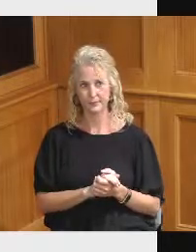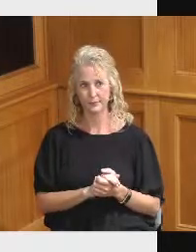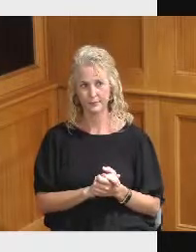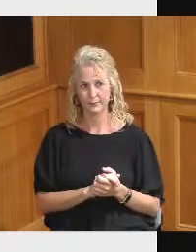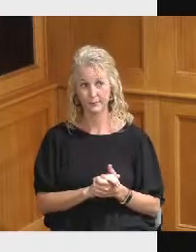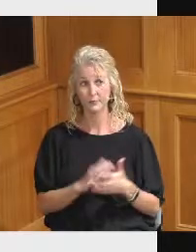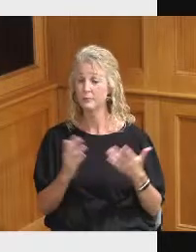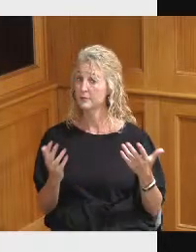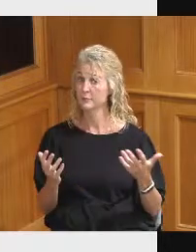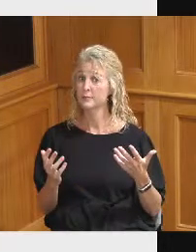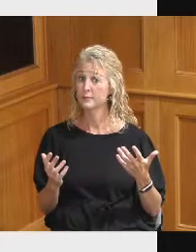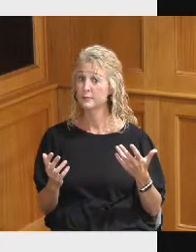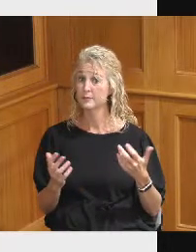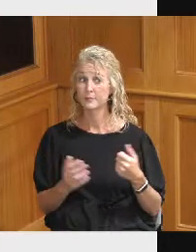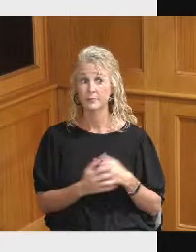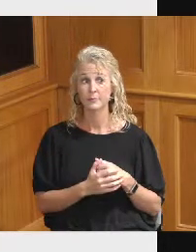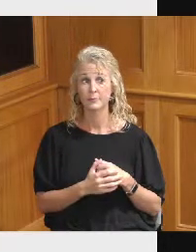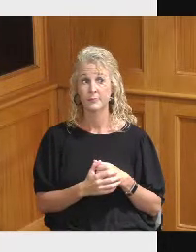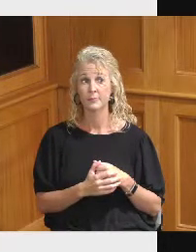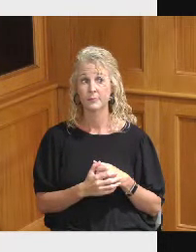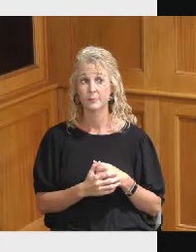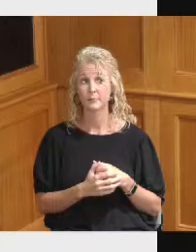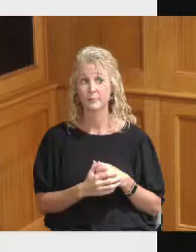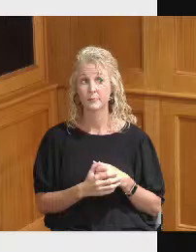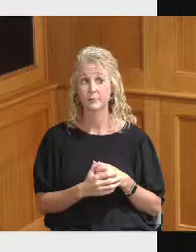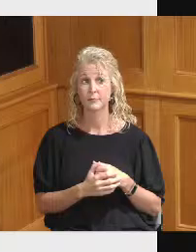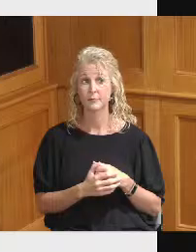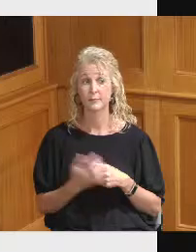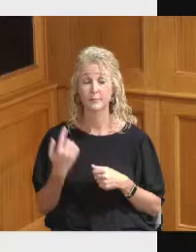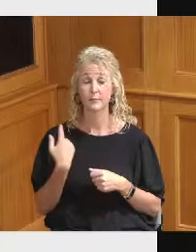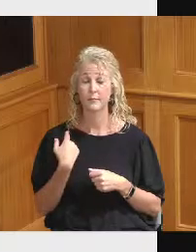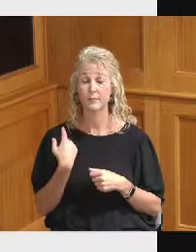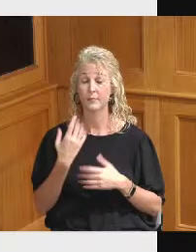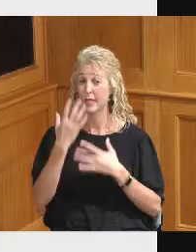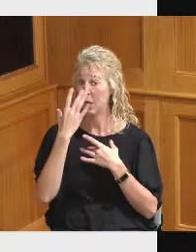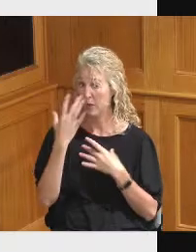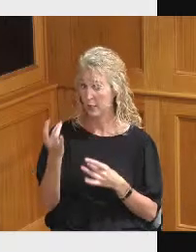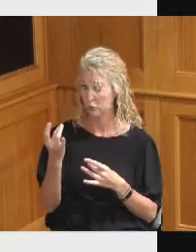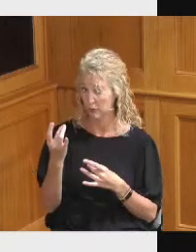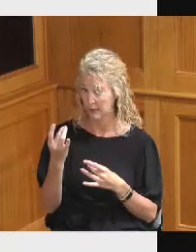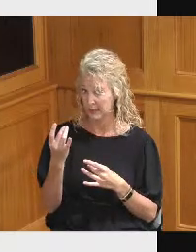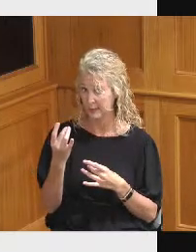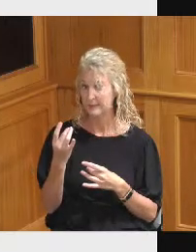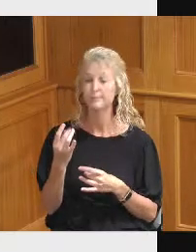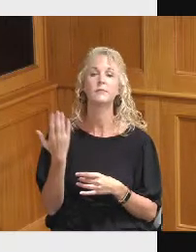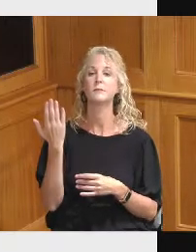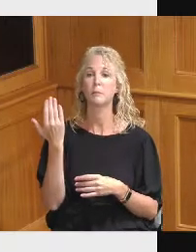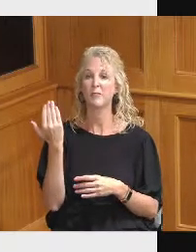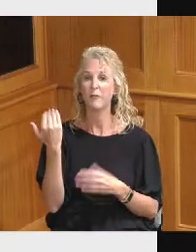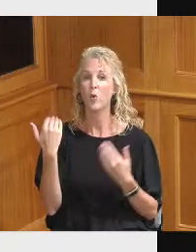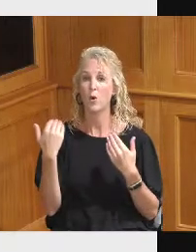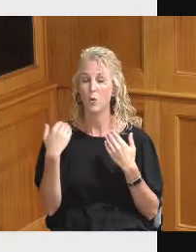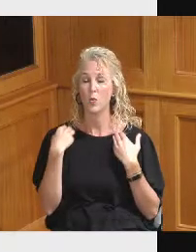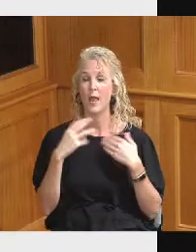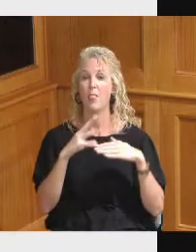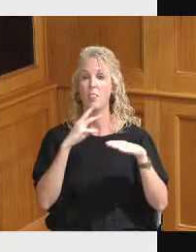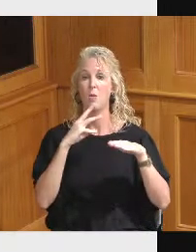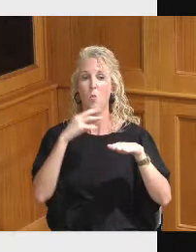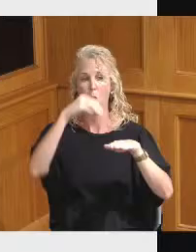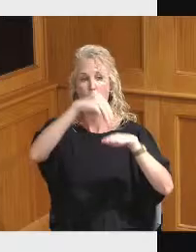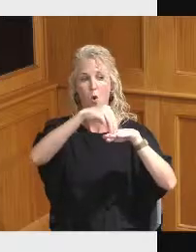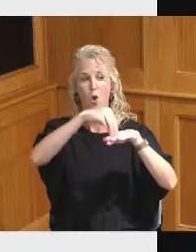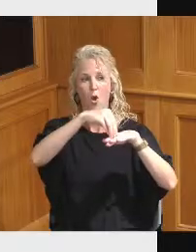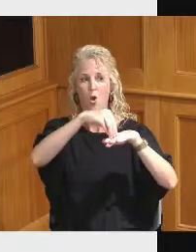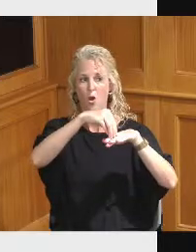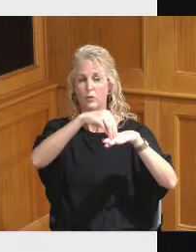So the interesting thing is, when we did the impervious surface charge, we know how much impervious surface people